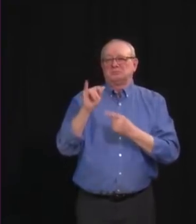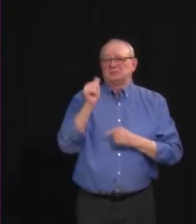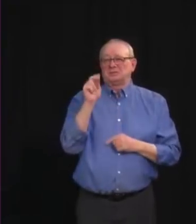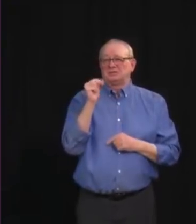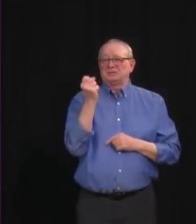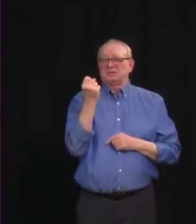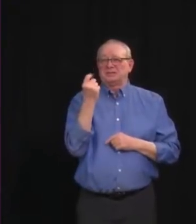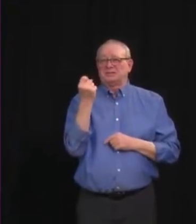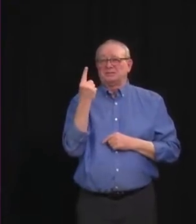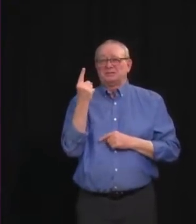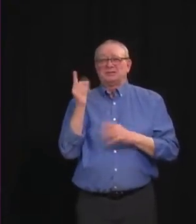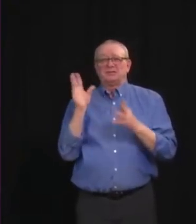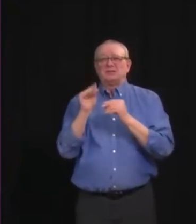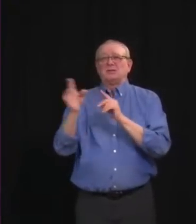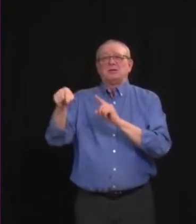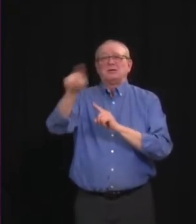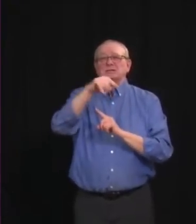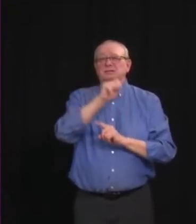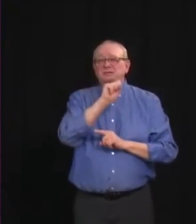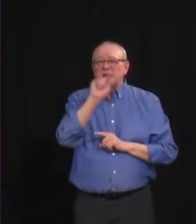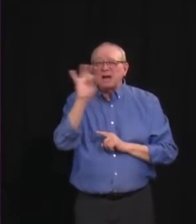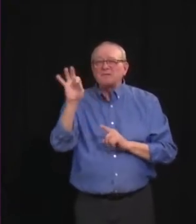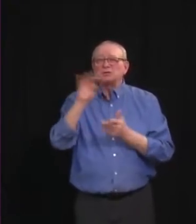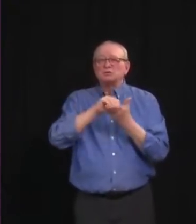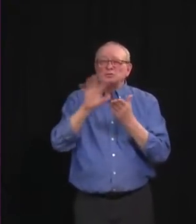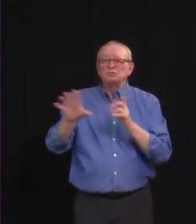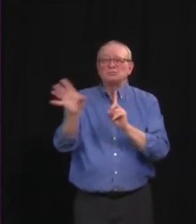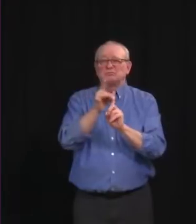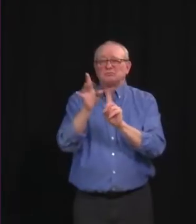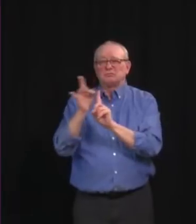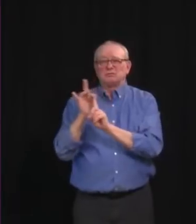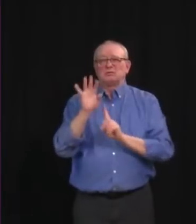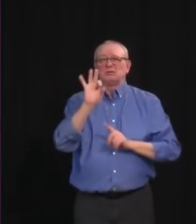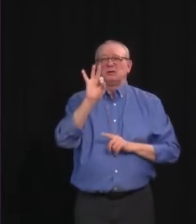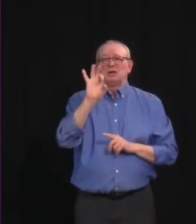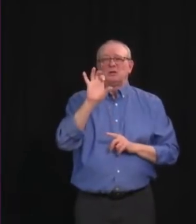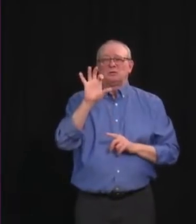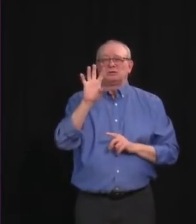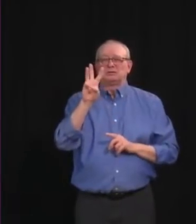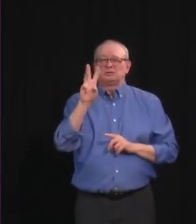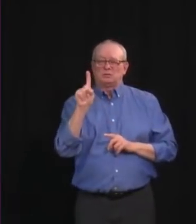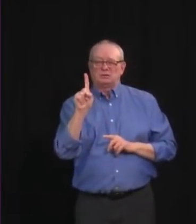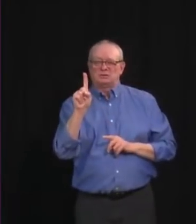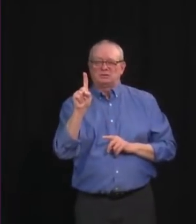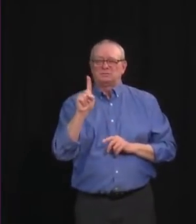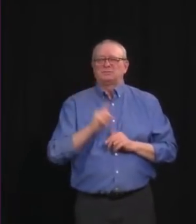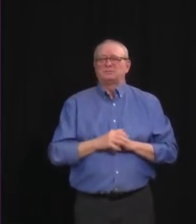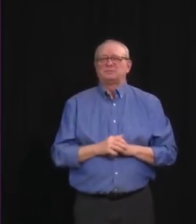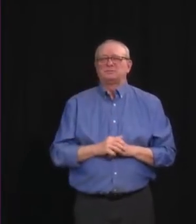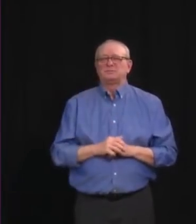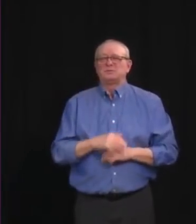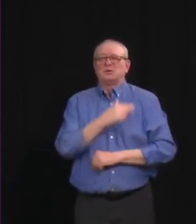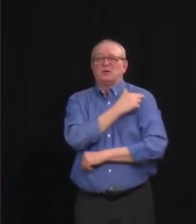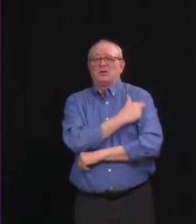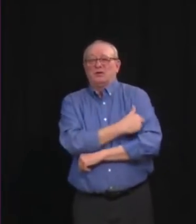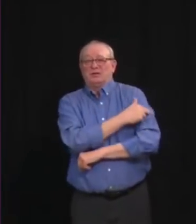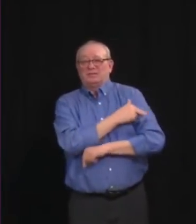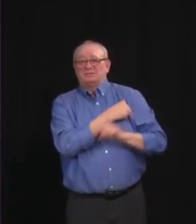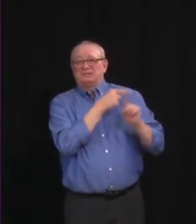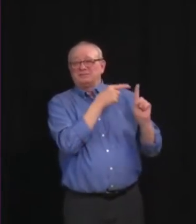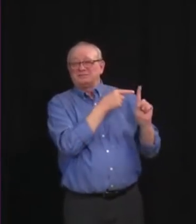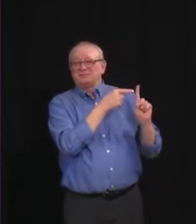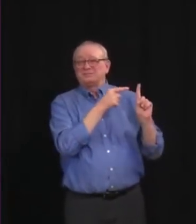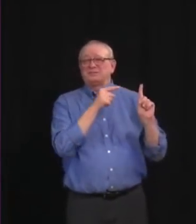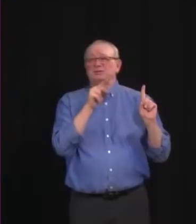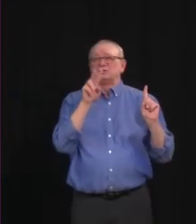ICU. Sadly, 6 new deaths were reported to Alberta Health in the last 24 hours. Each life